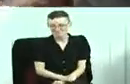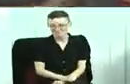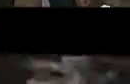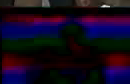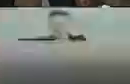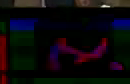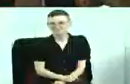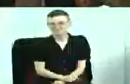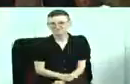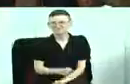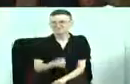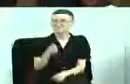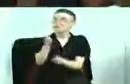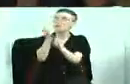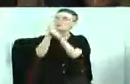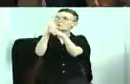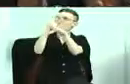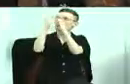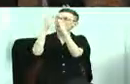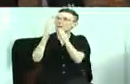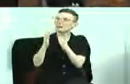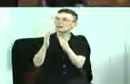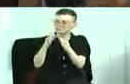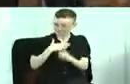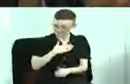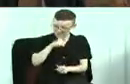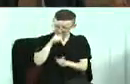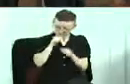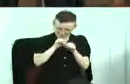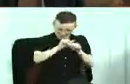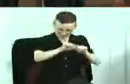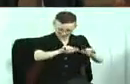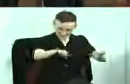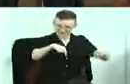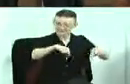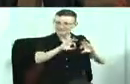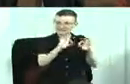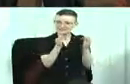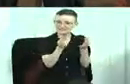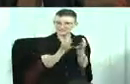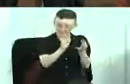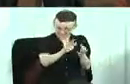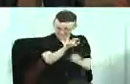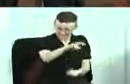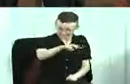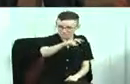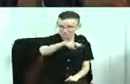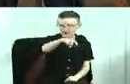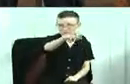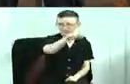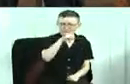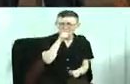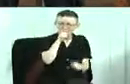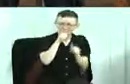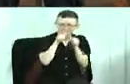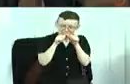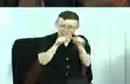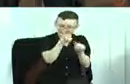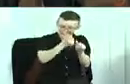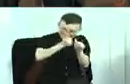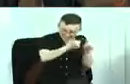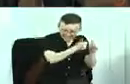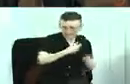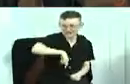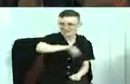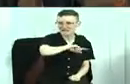Heavenly Creator, may you bless this family on its journey. May you bless each and every one of us, that as we continue to